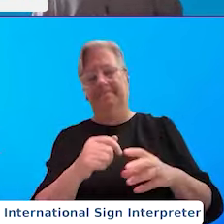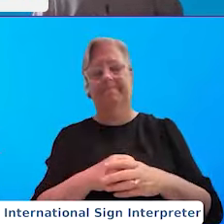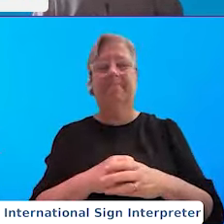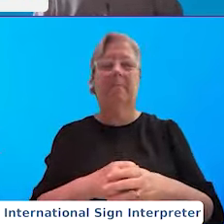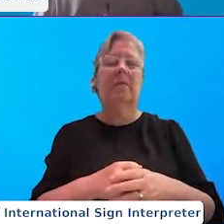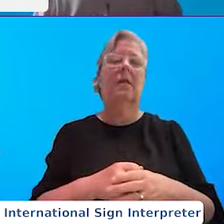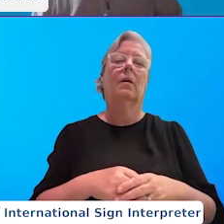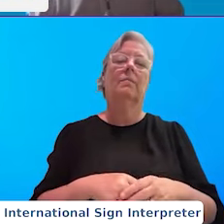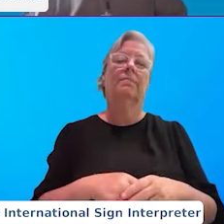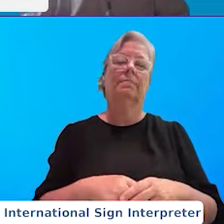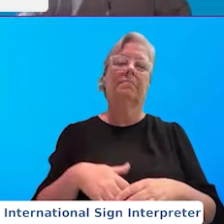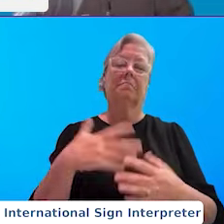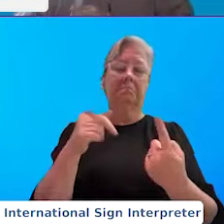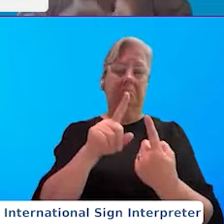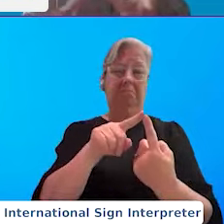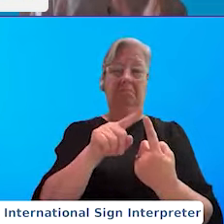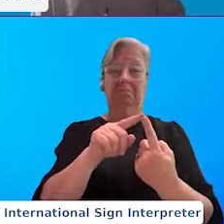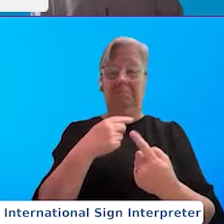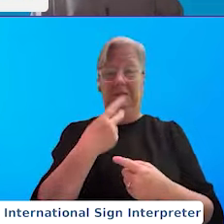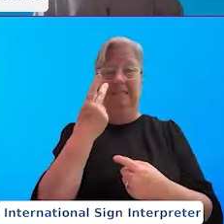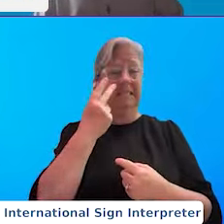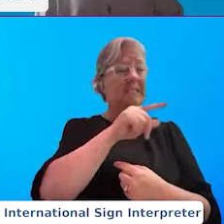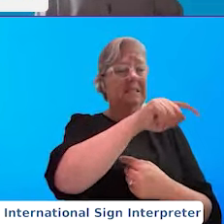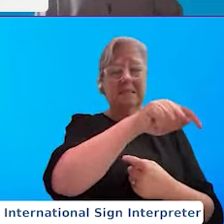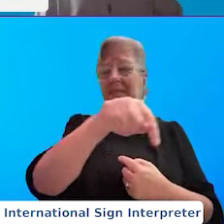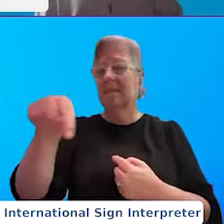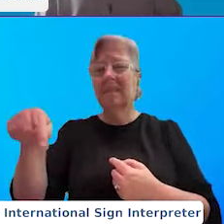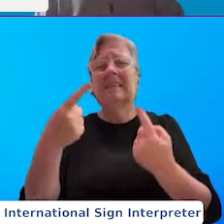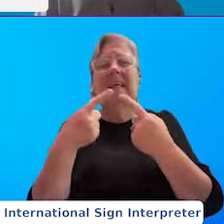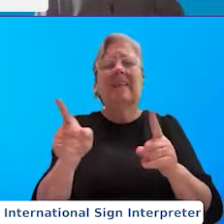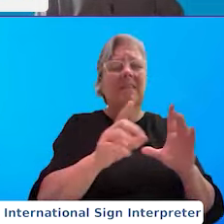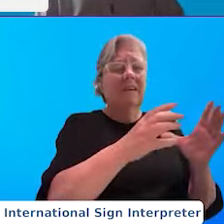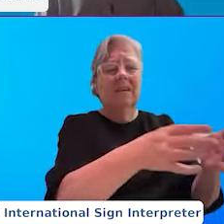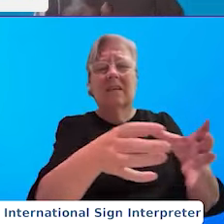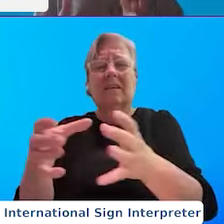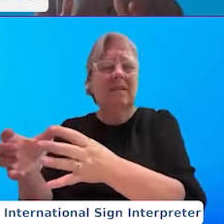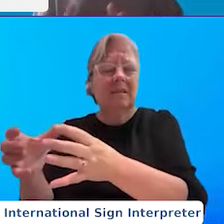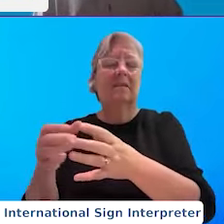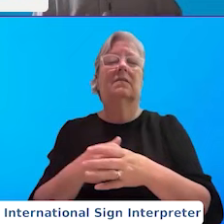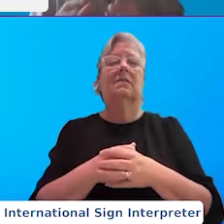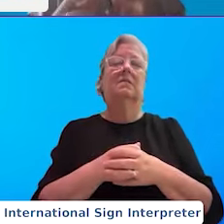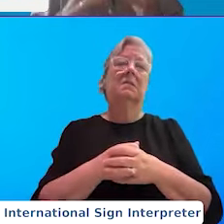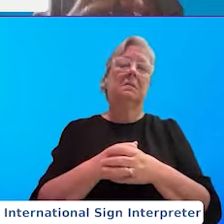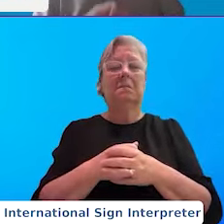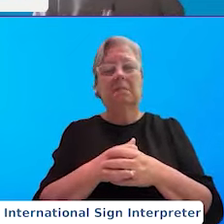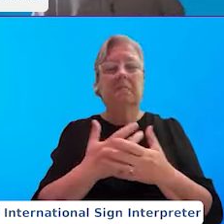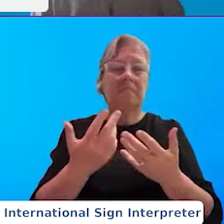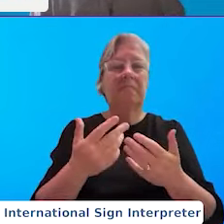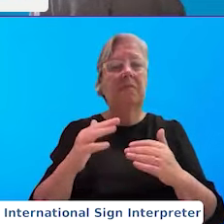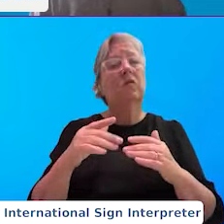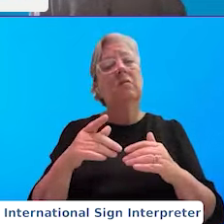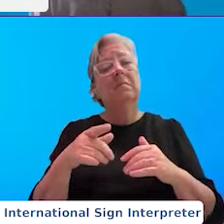human assistance and support, and as well as interlinkage with all other services and programs we talked about, these